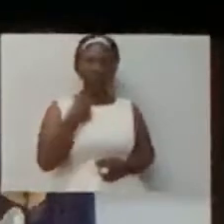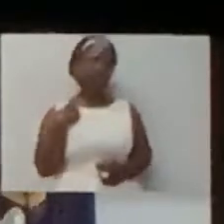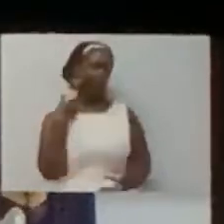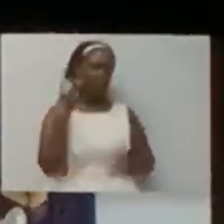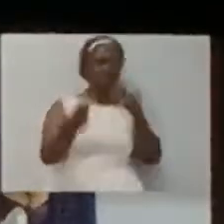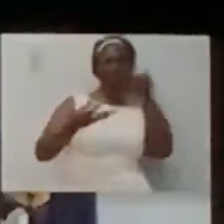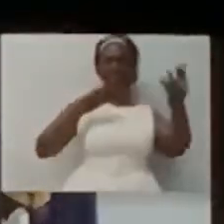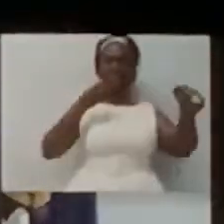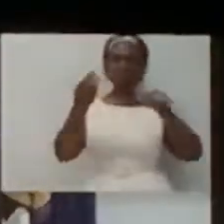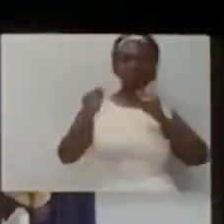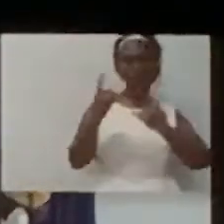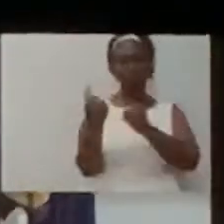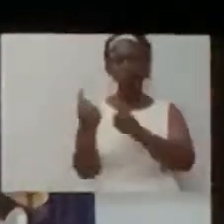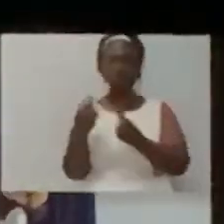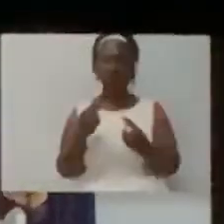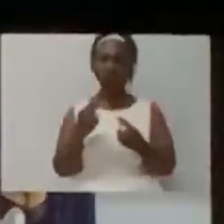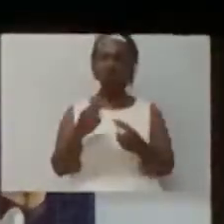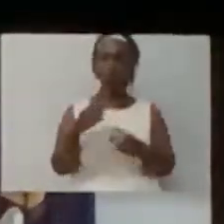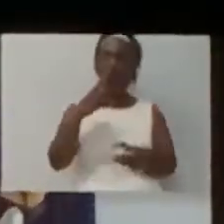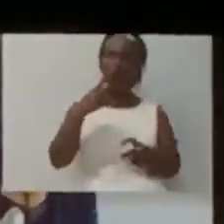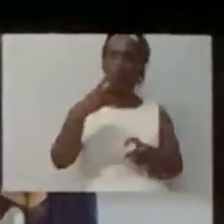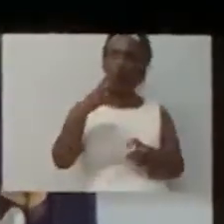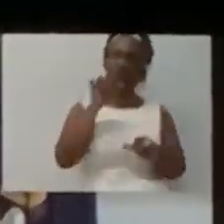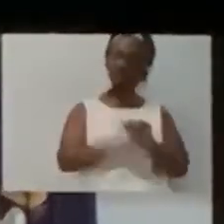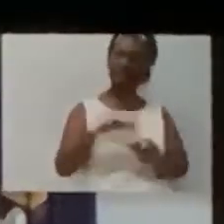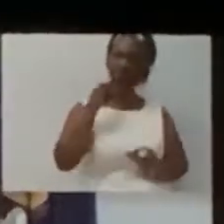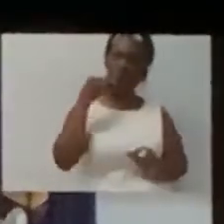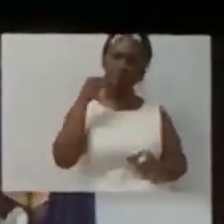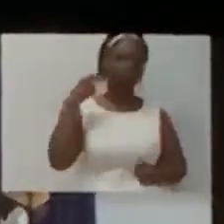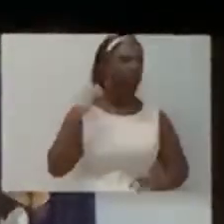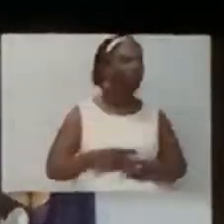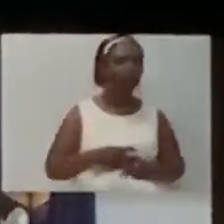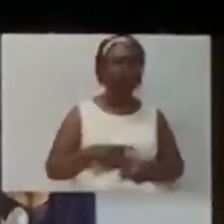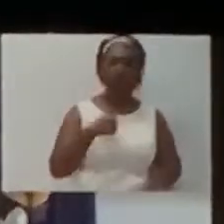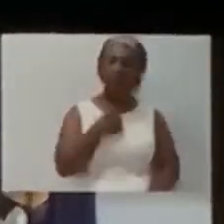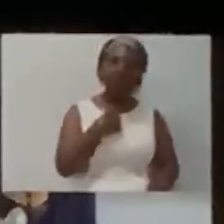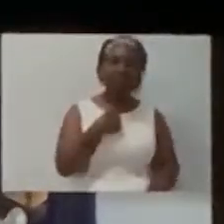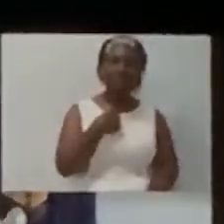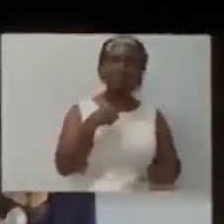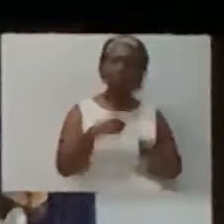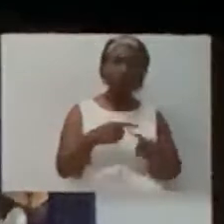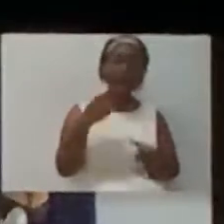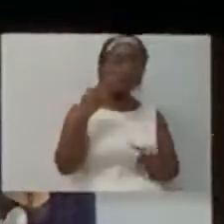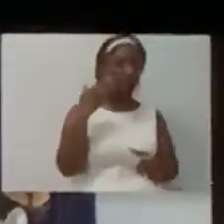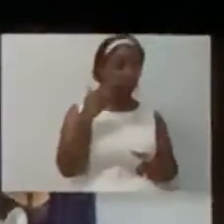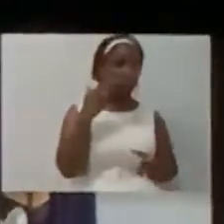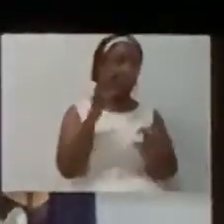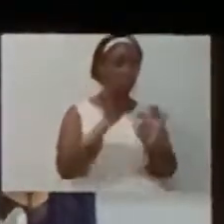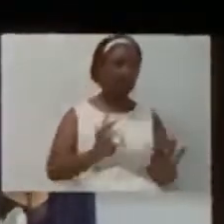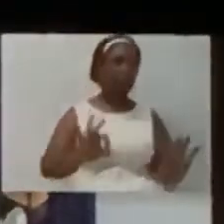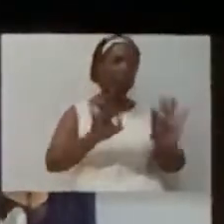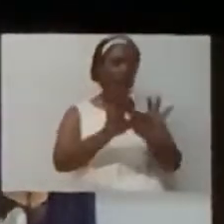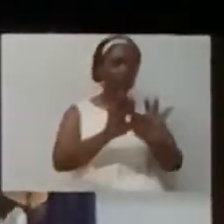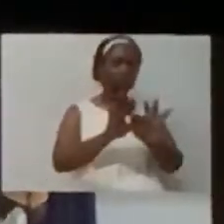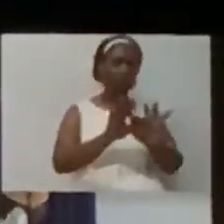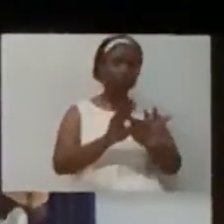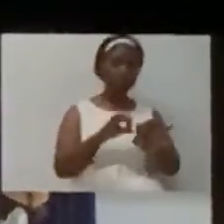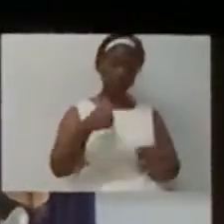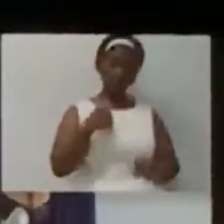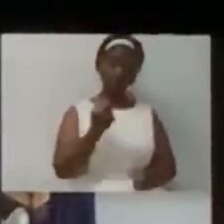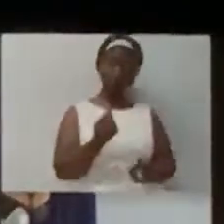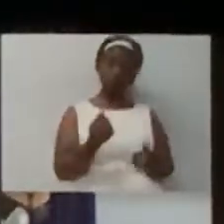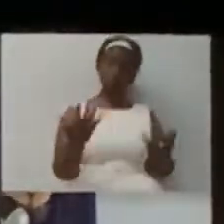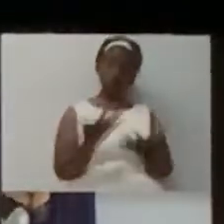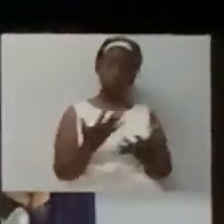me was hard, but I knew it was important to do to keep us all safe. For me, I turned